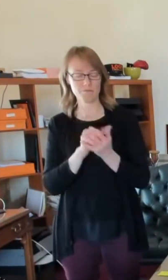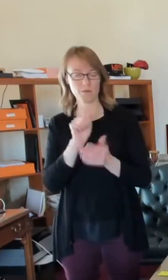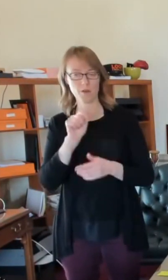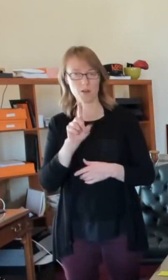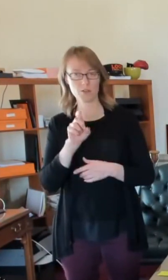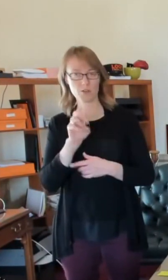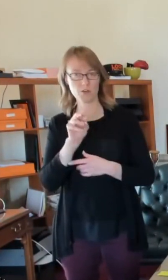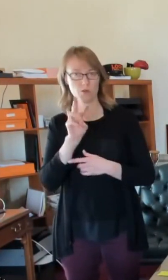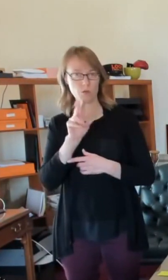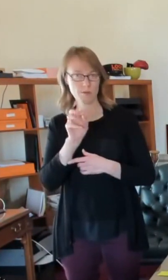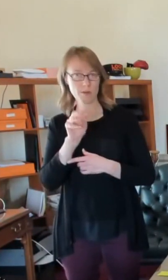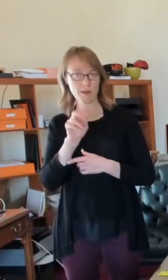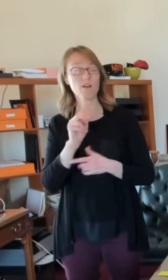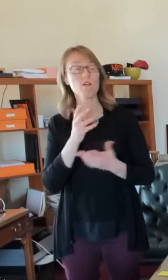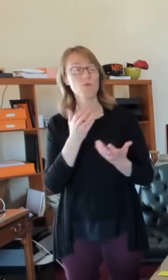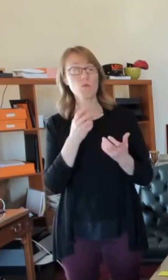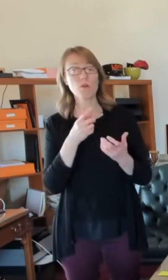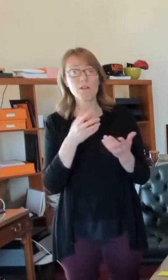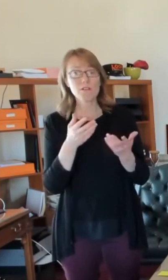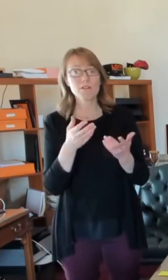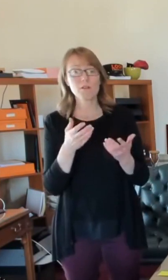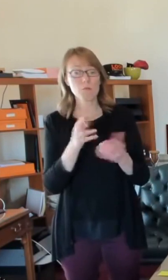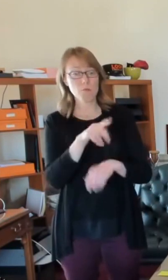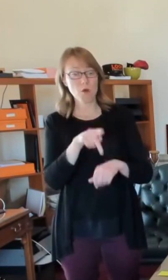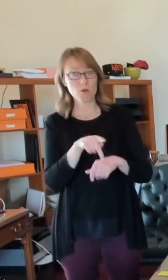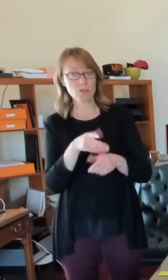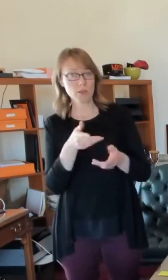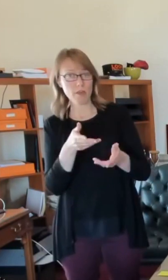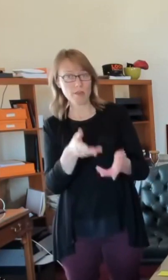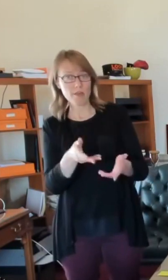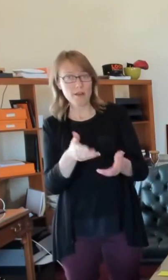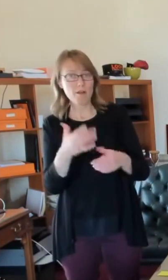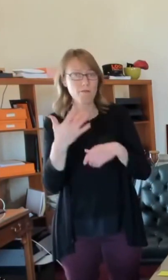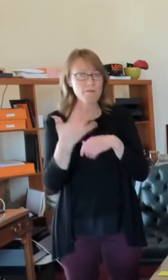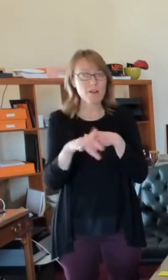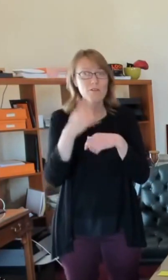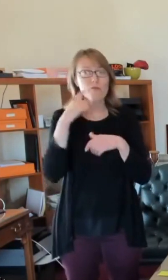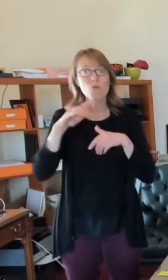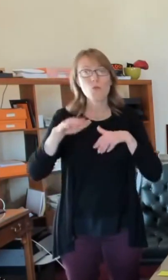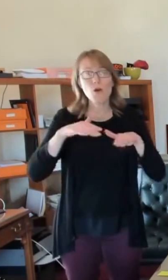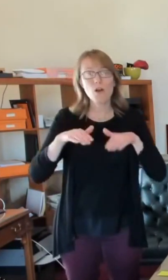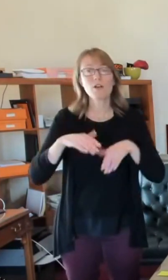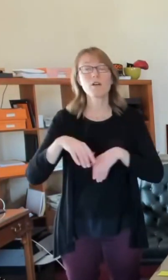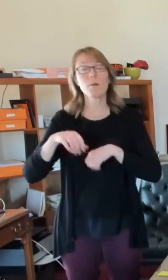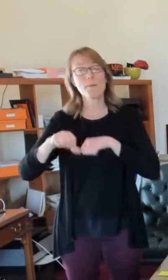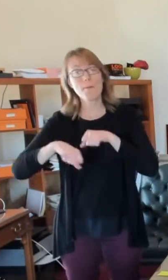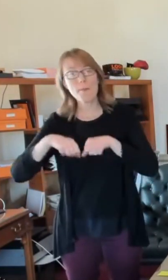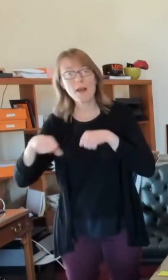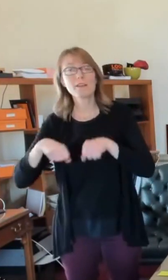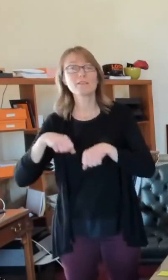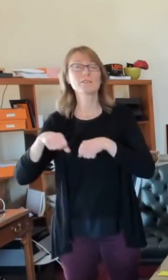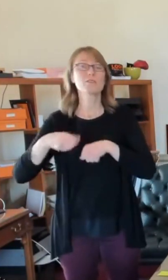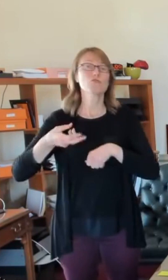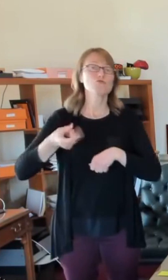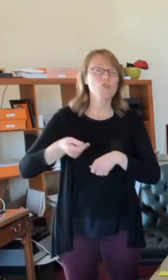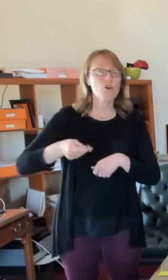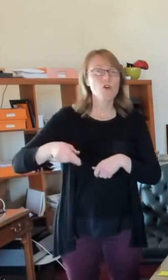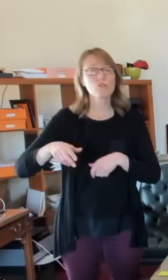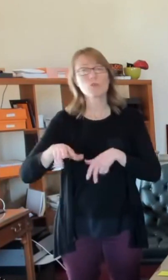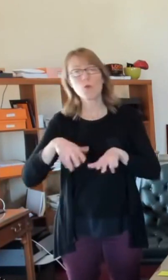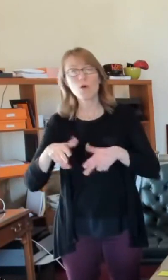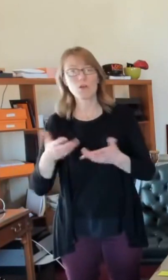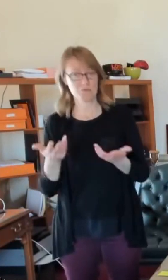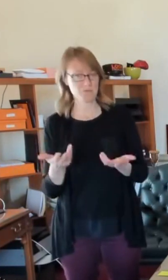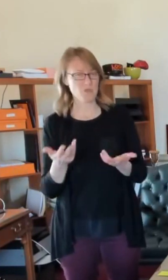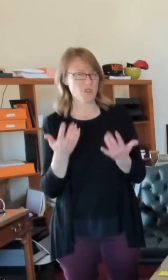bikes. And so having some of these roads closed, we think has been a good idea. That's all the questions I have for today,